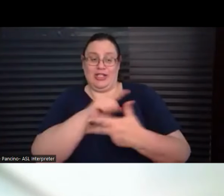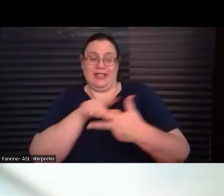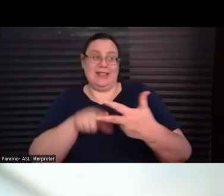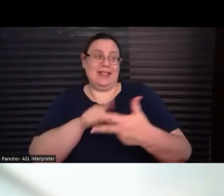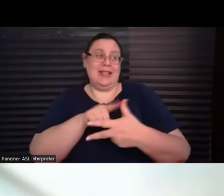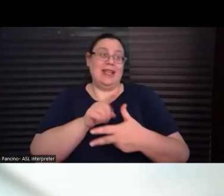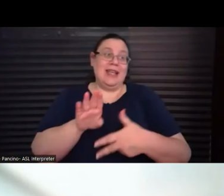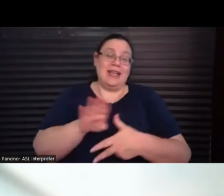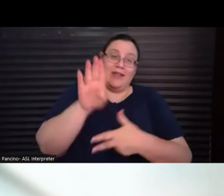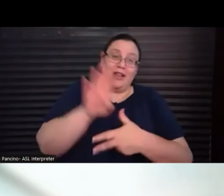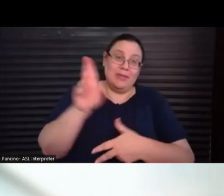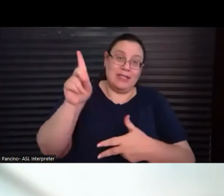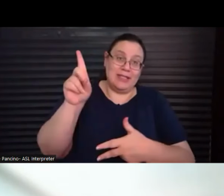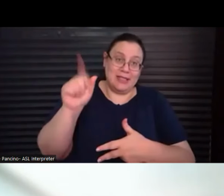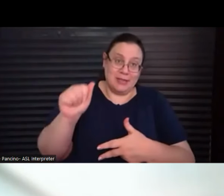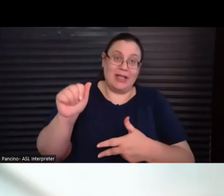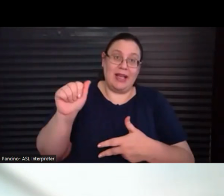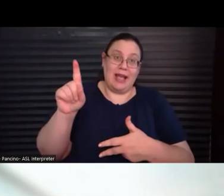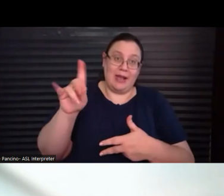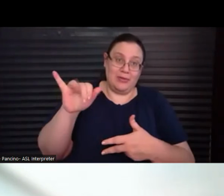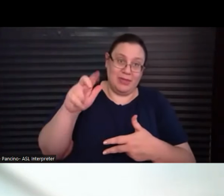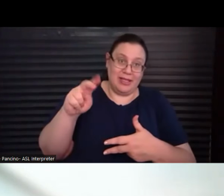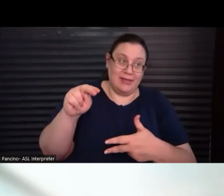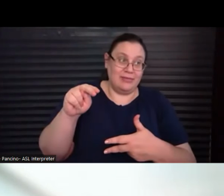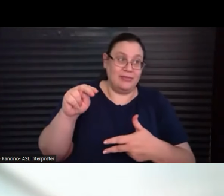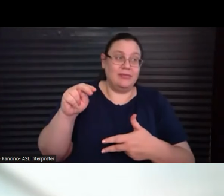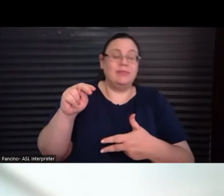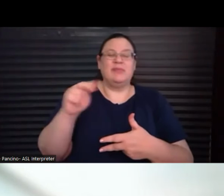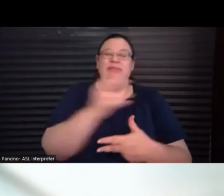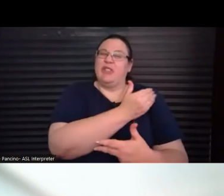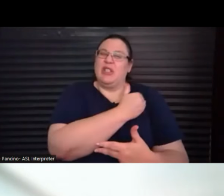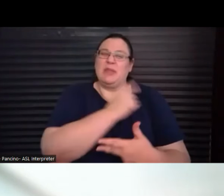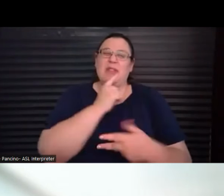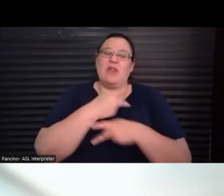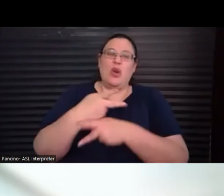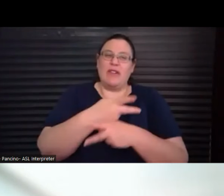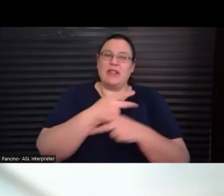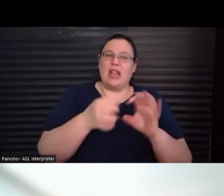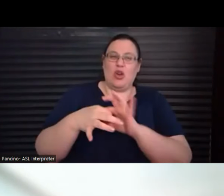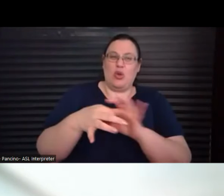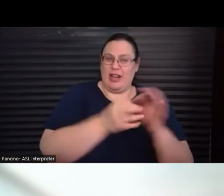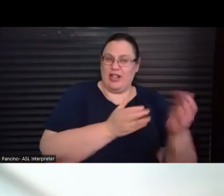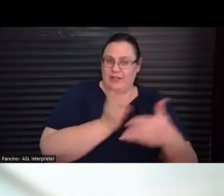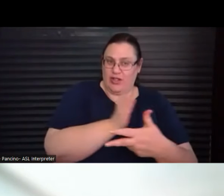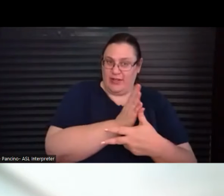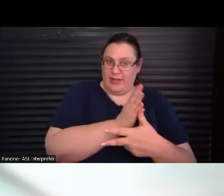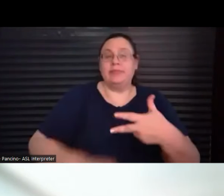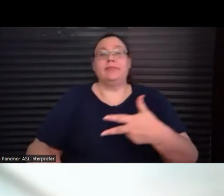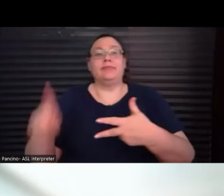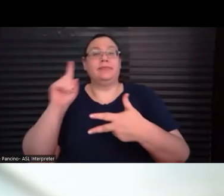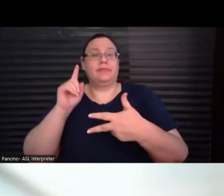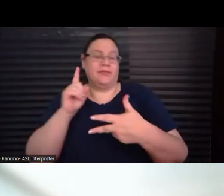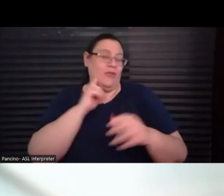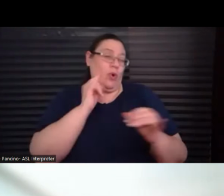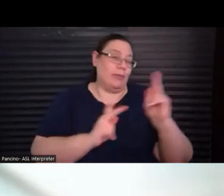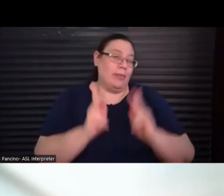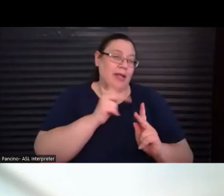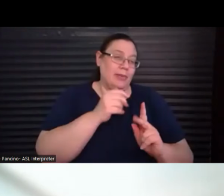Disability Administration, which is responsible for oversight and coordination of services for individuals who are